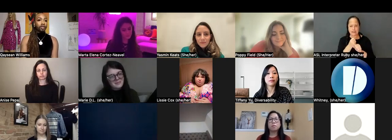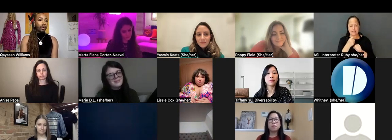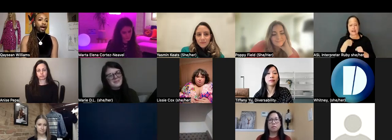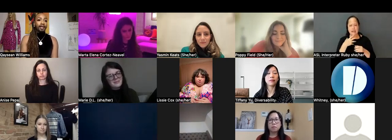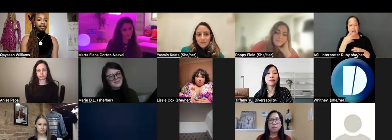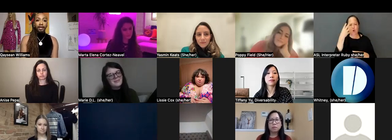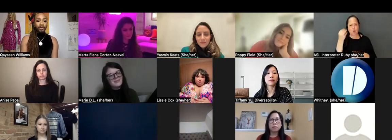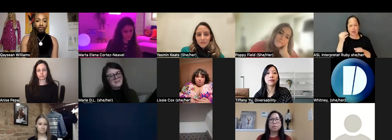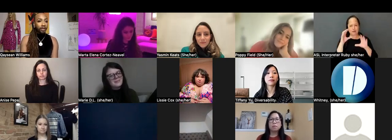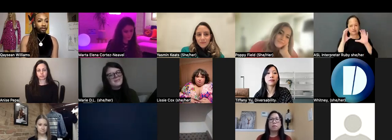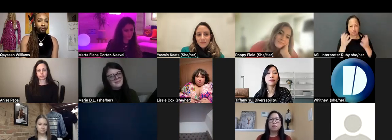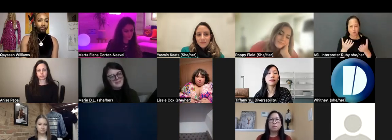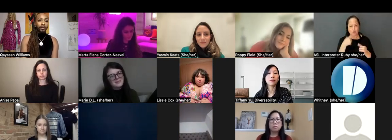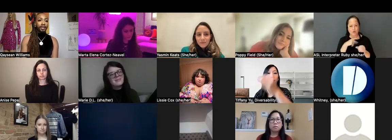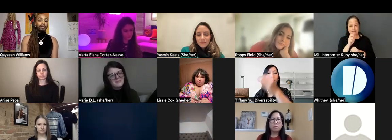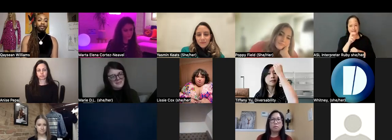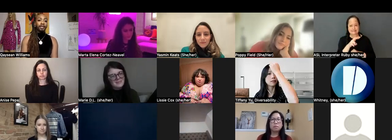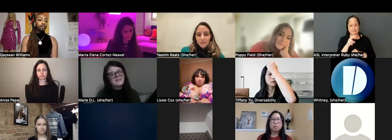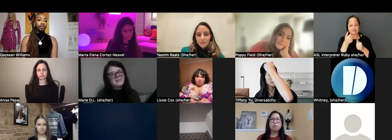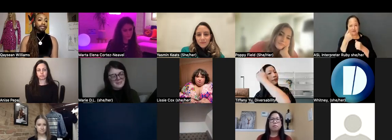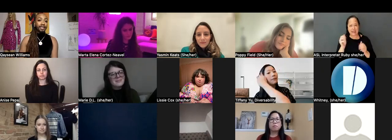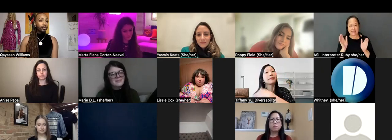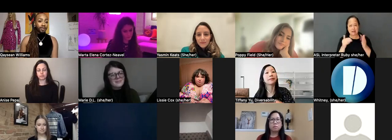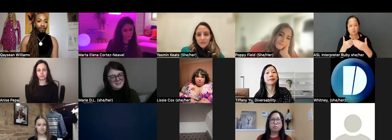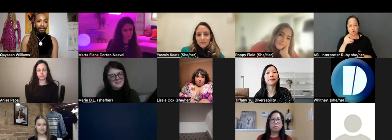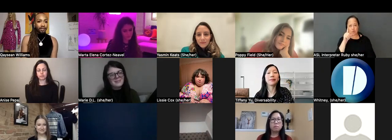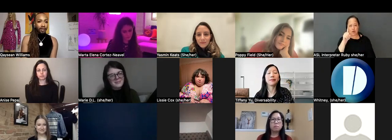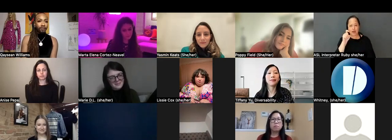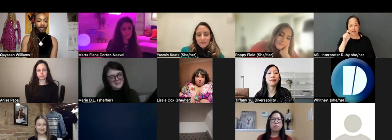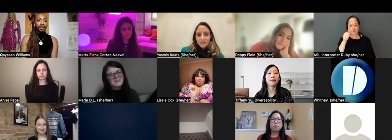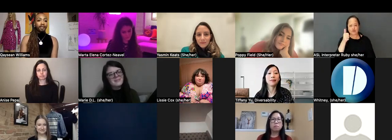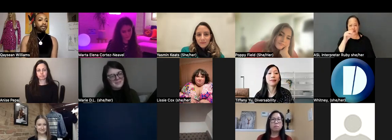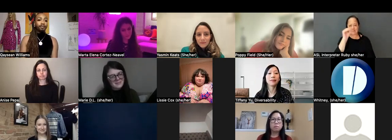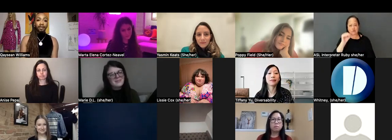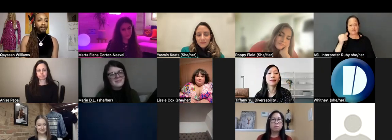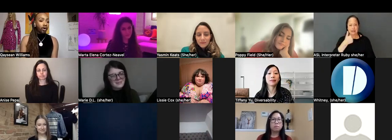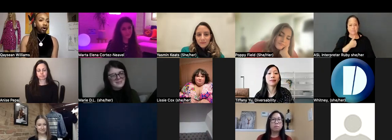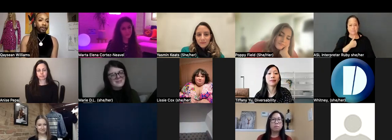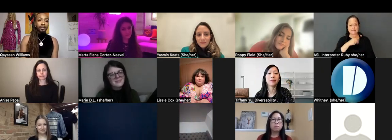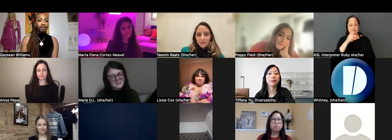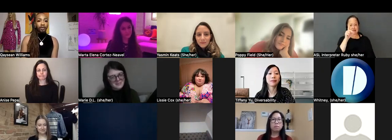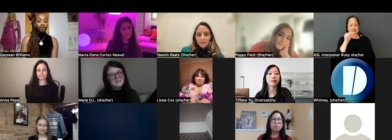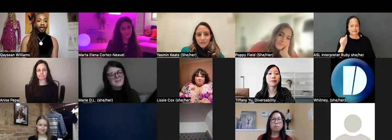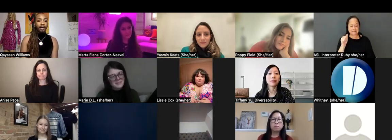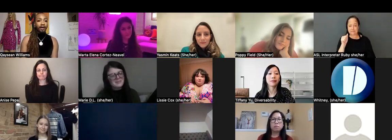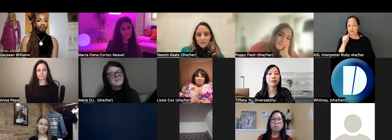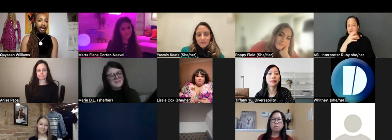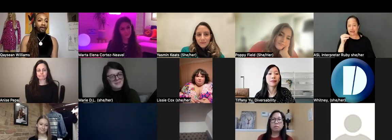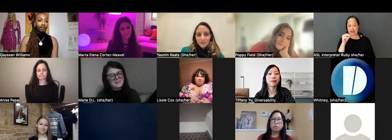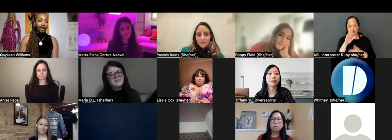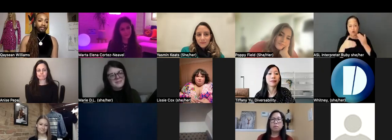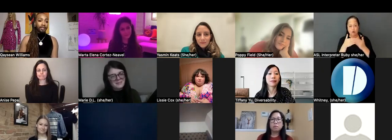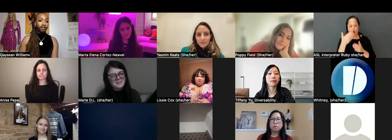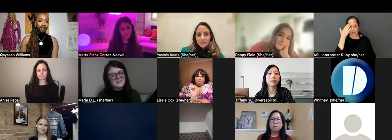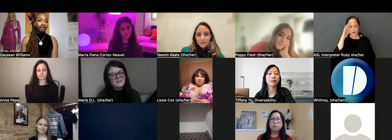which is why I can step into any room and be 110% myself, disability and all, because I know that